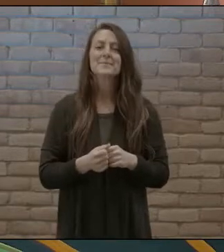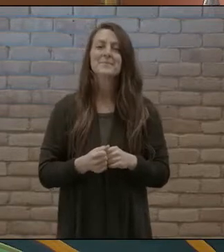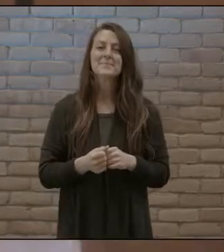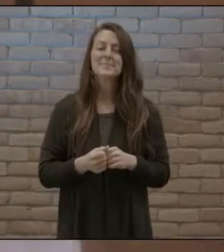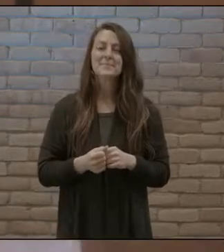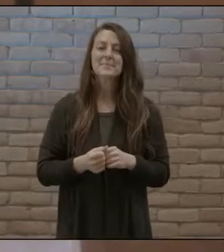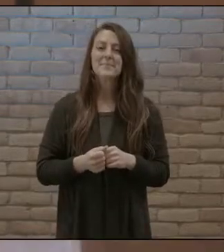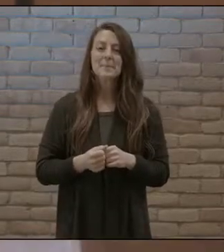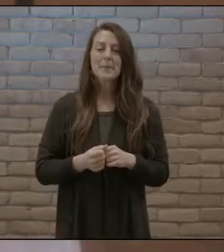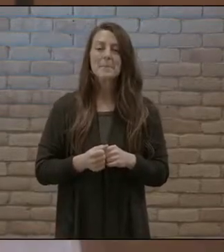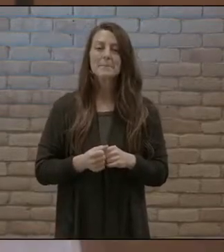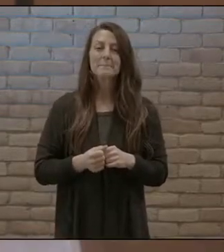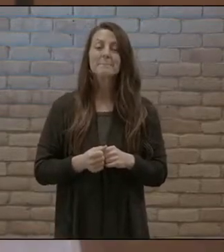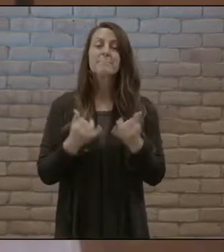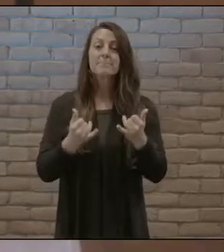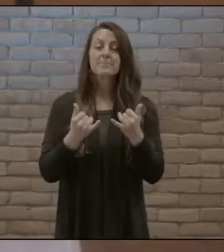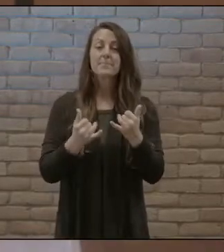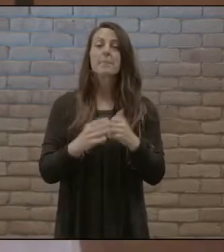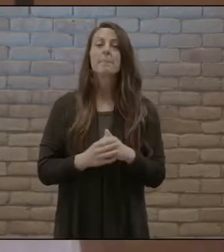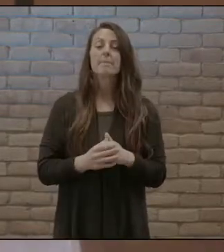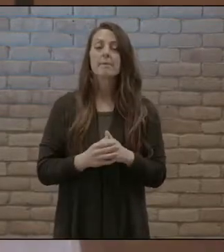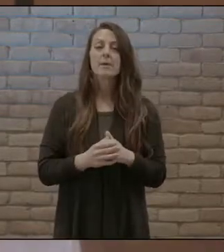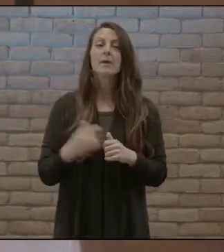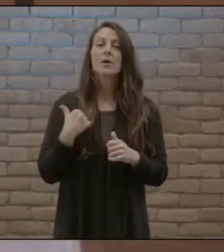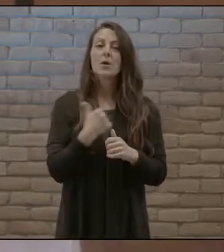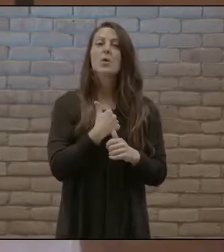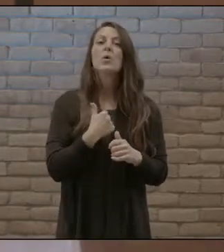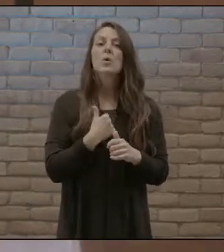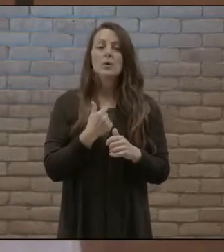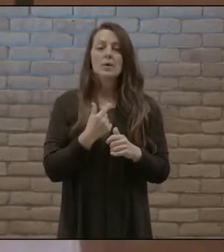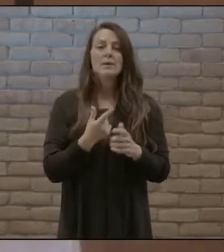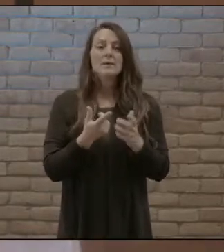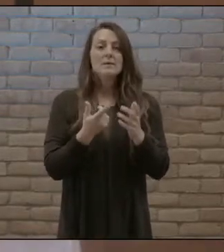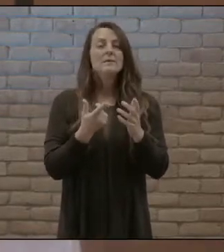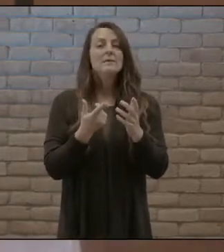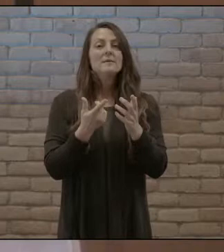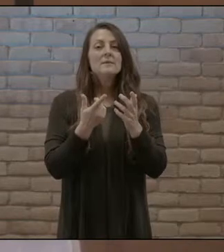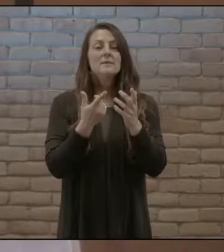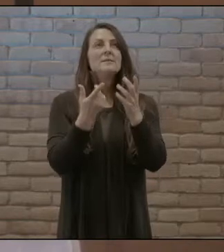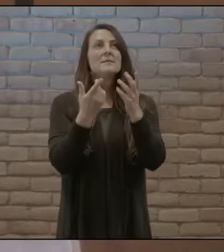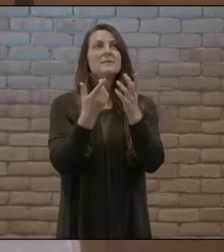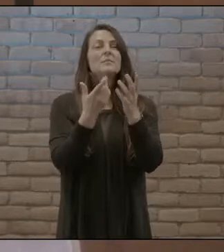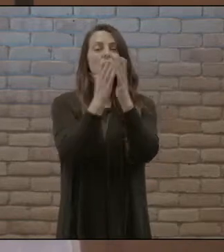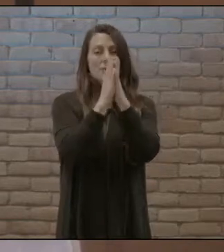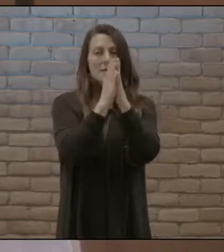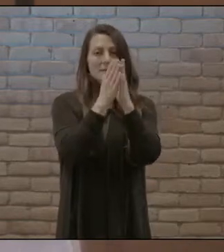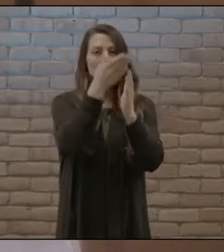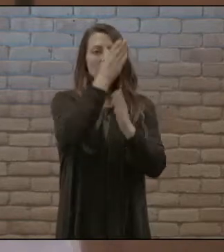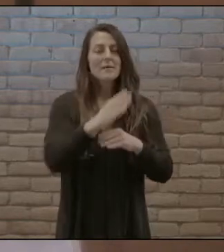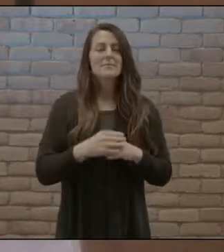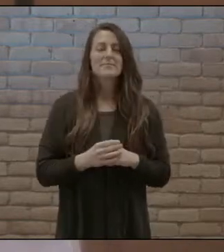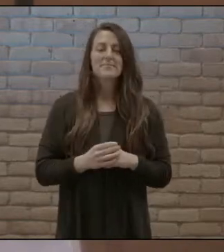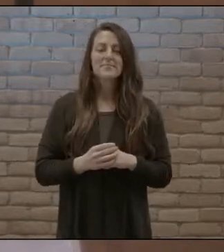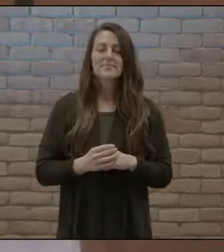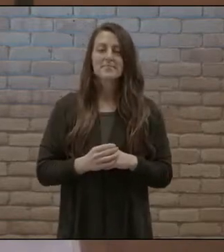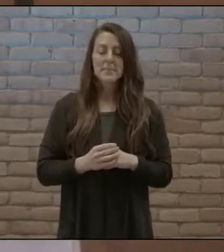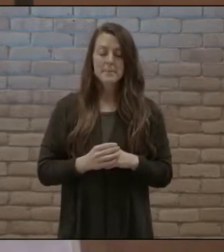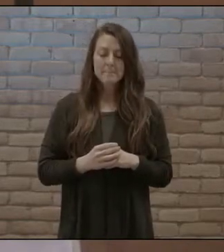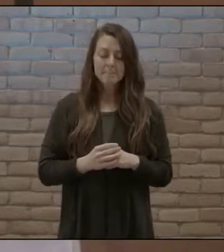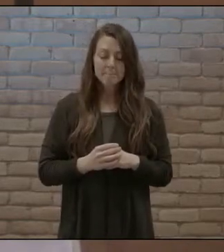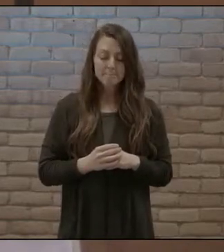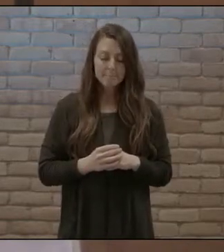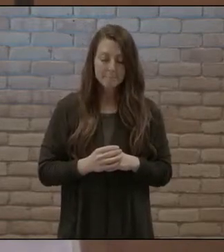that time. And at this time, we go to God with thanksgiving in prayer. Let's pray.